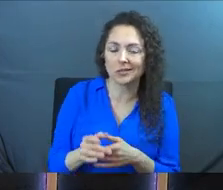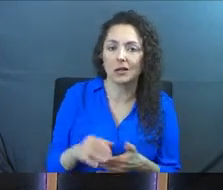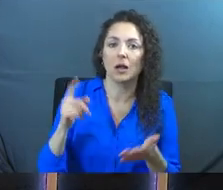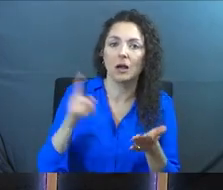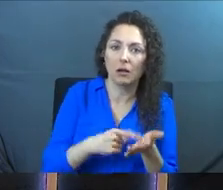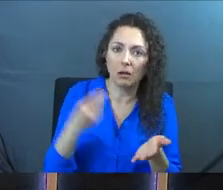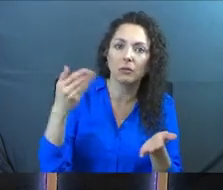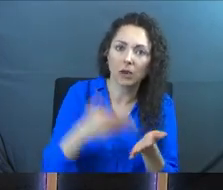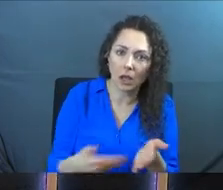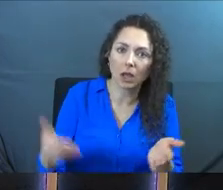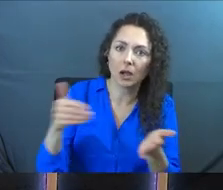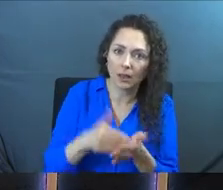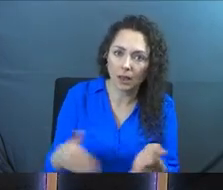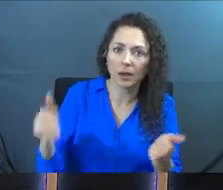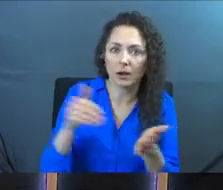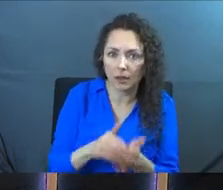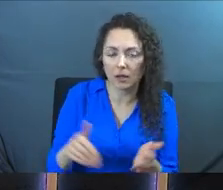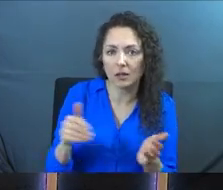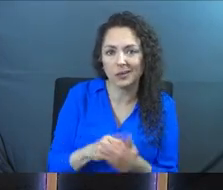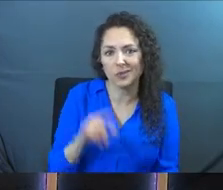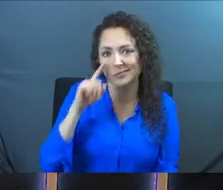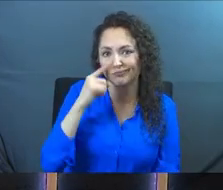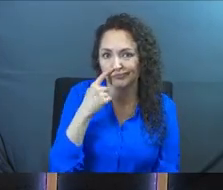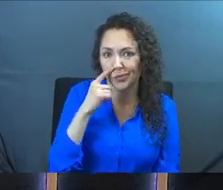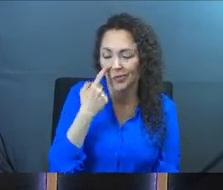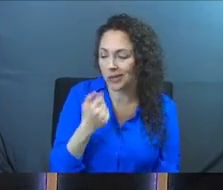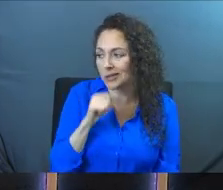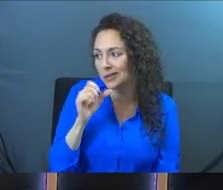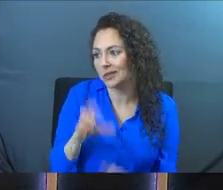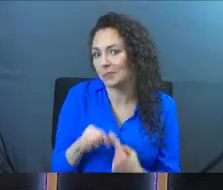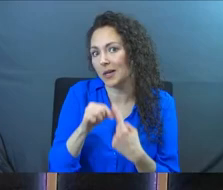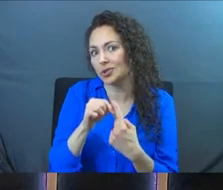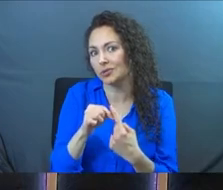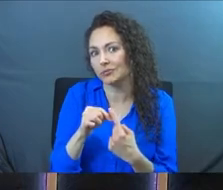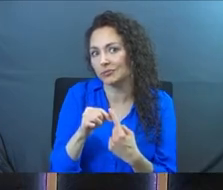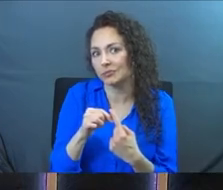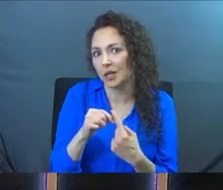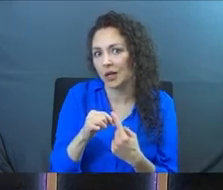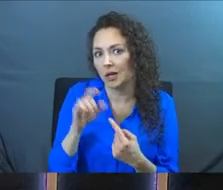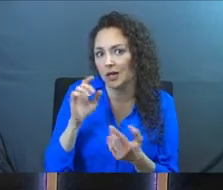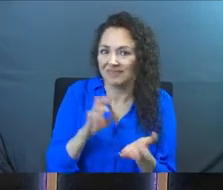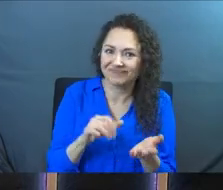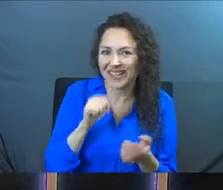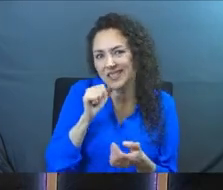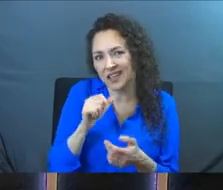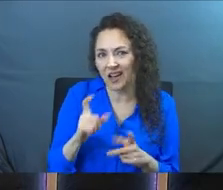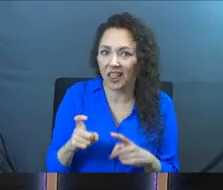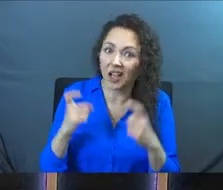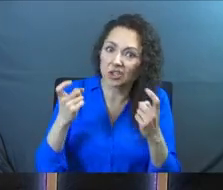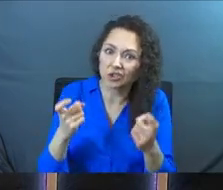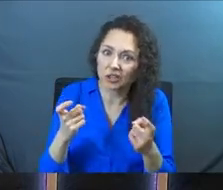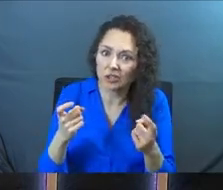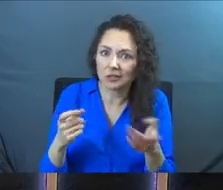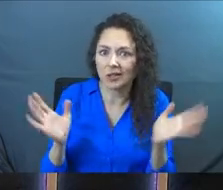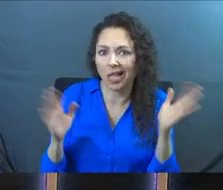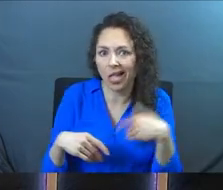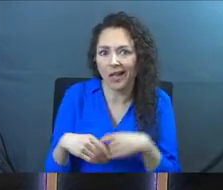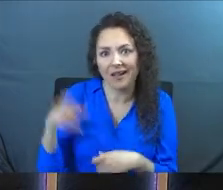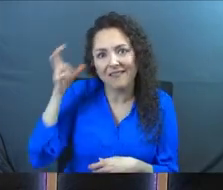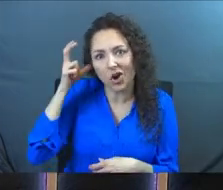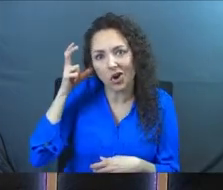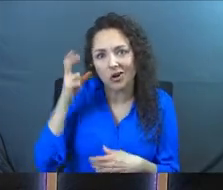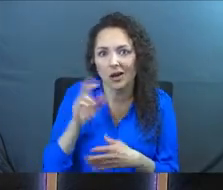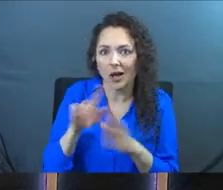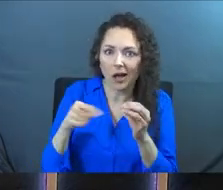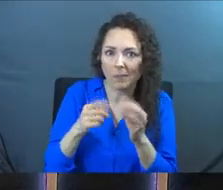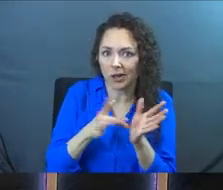it's so important that we get familiar with it and it becomes less special. It becomes less of a treasure. And so I want to remind us, some of these